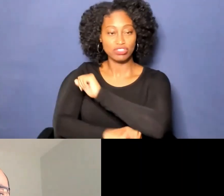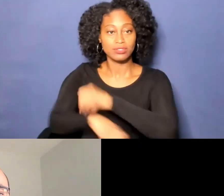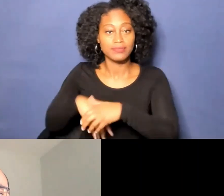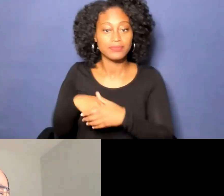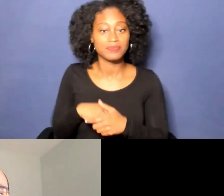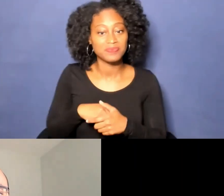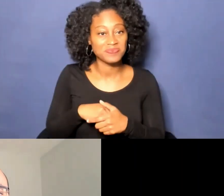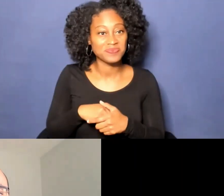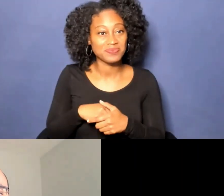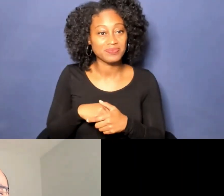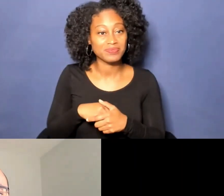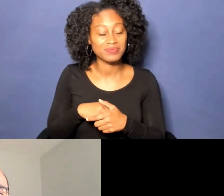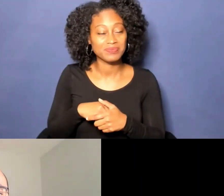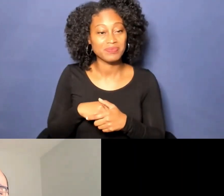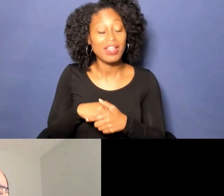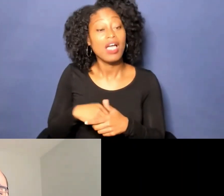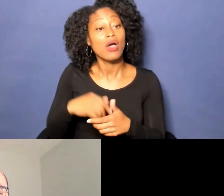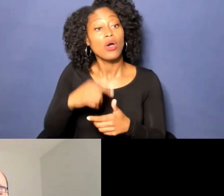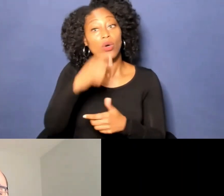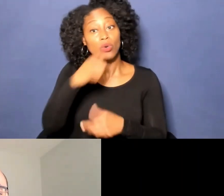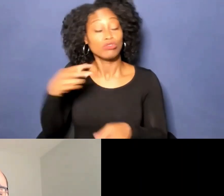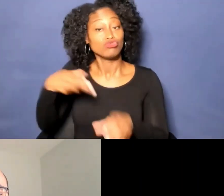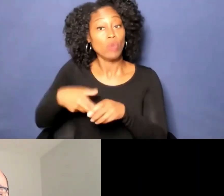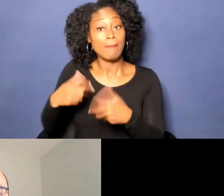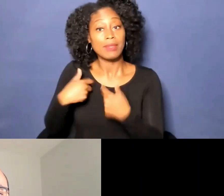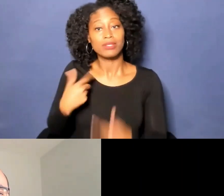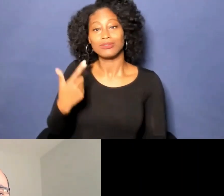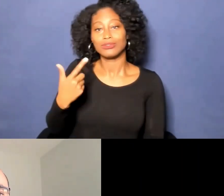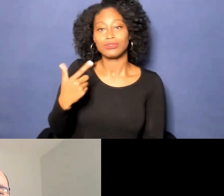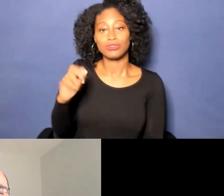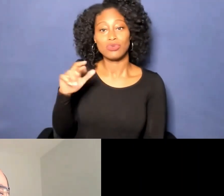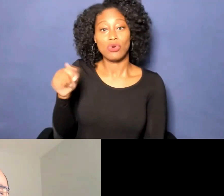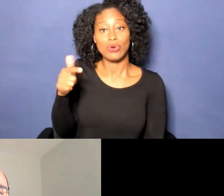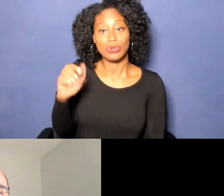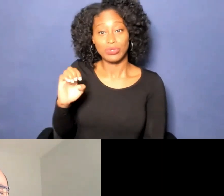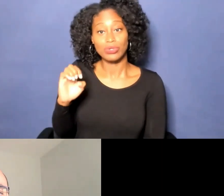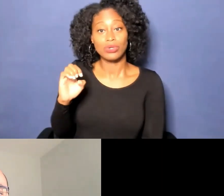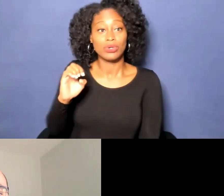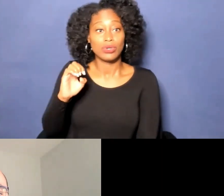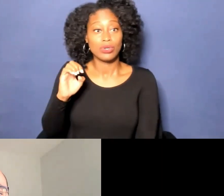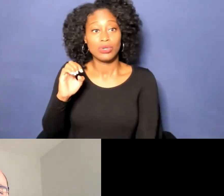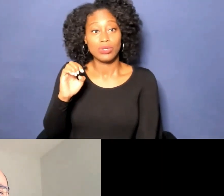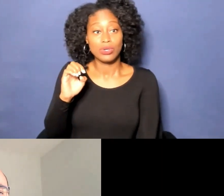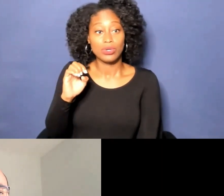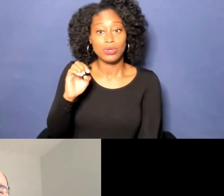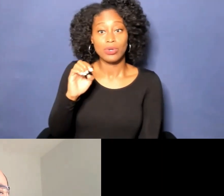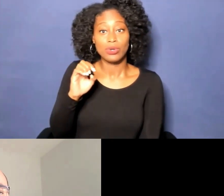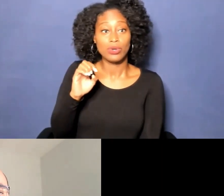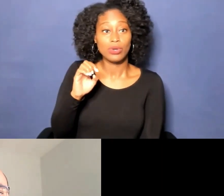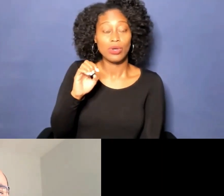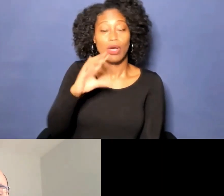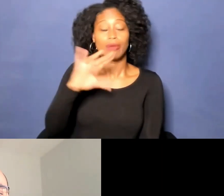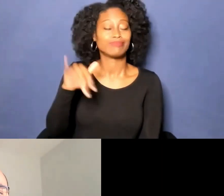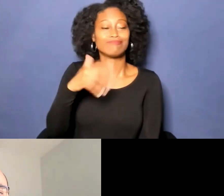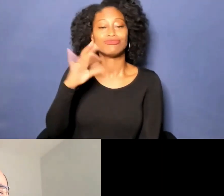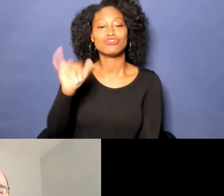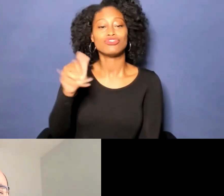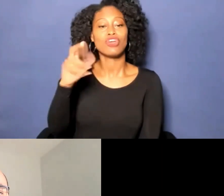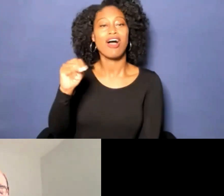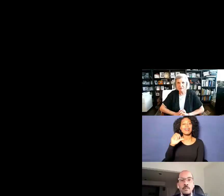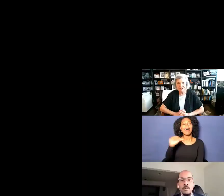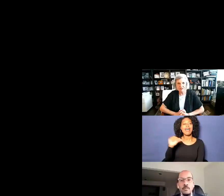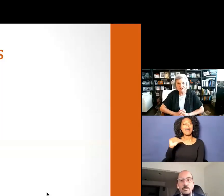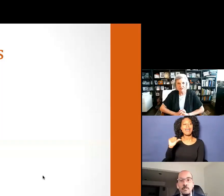who chairs our governing board and is John A. Hanna, University